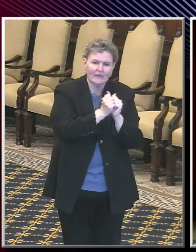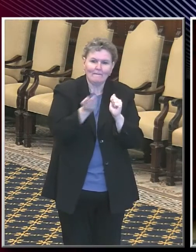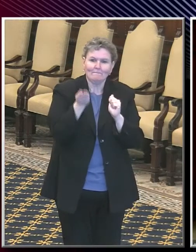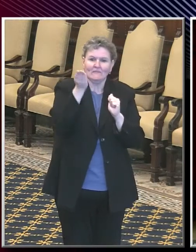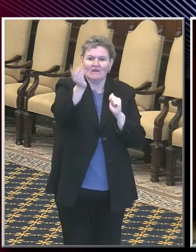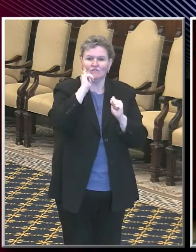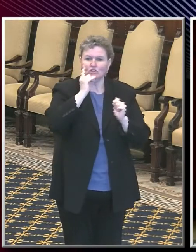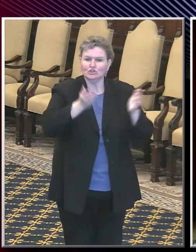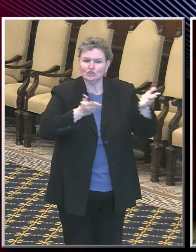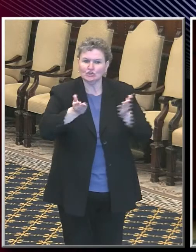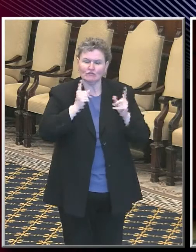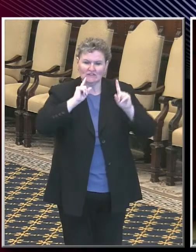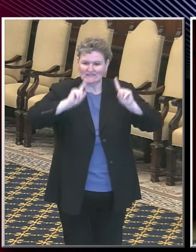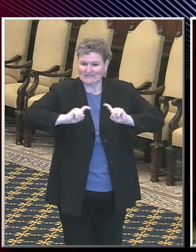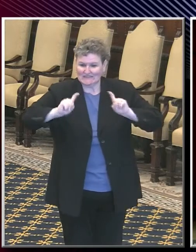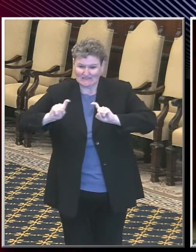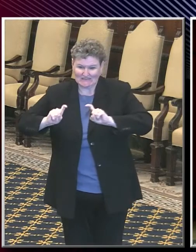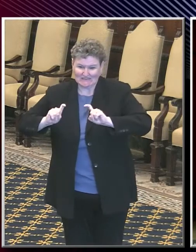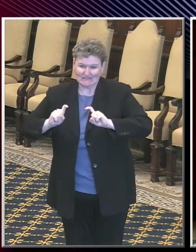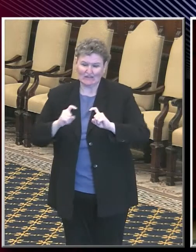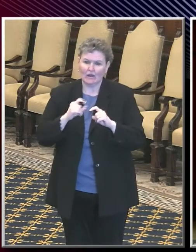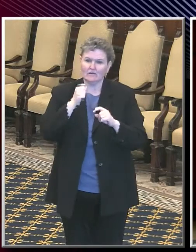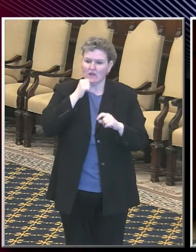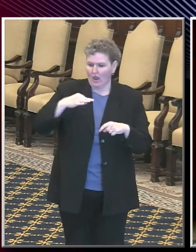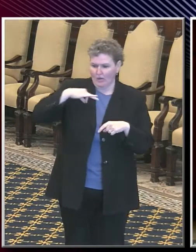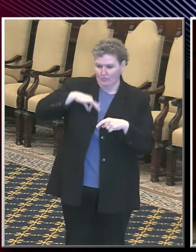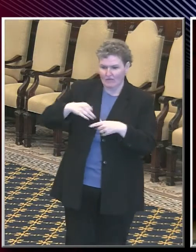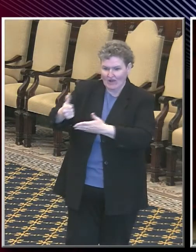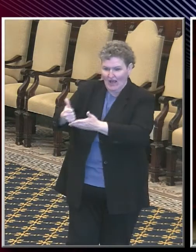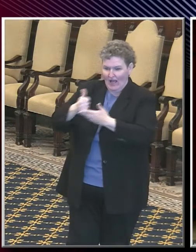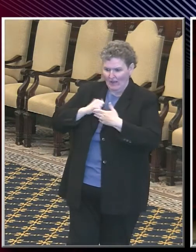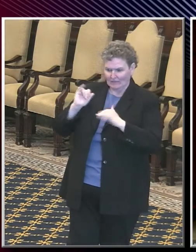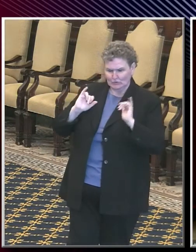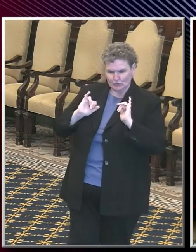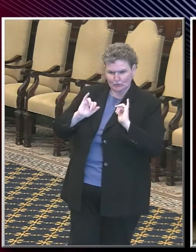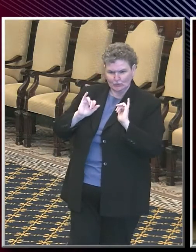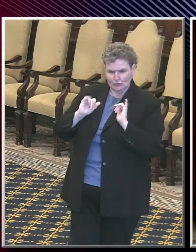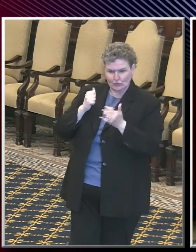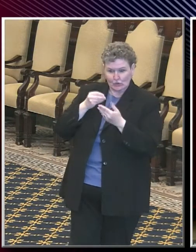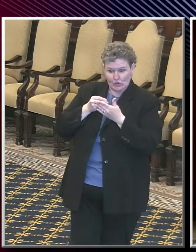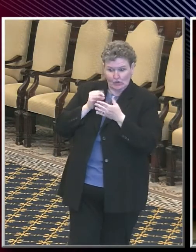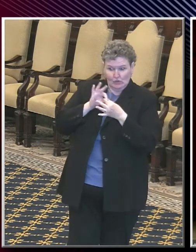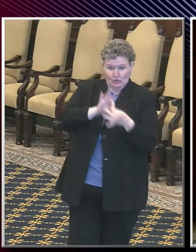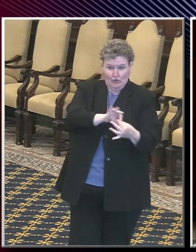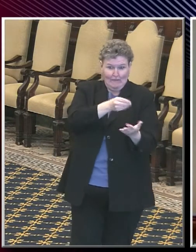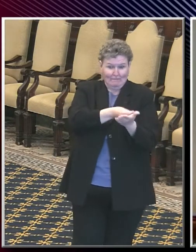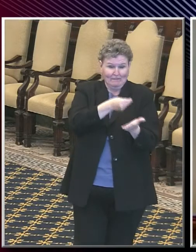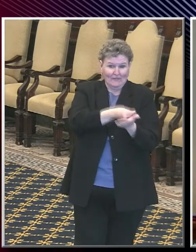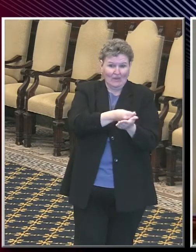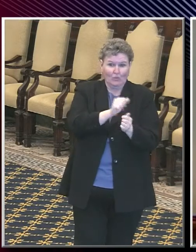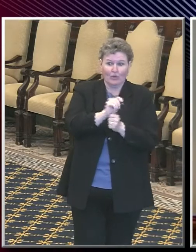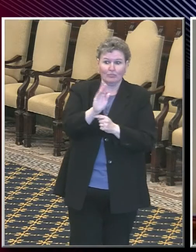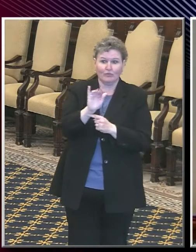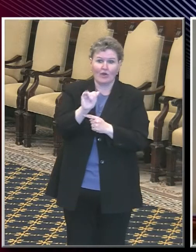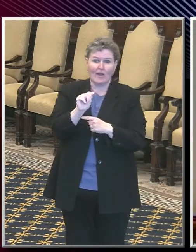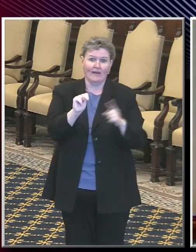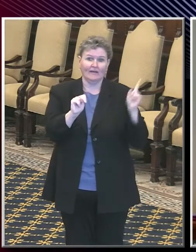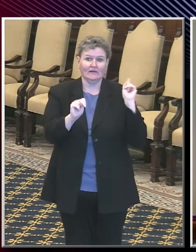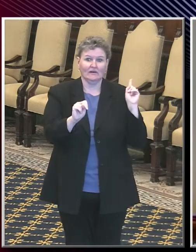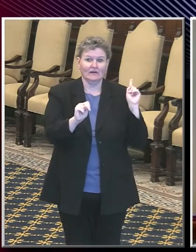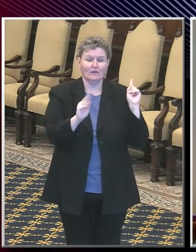organizations. The primary skills we're looking for really are interpersonal skills. These are people who are going to have to interview folks, find out where they were, where they spent